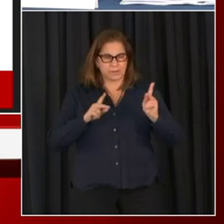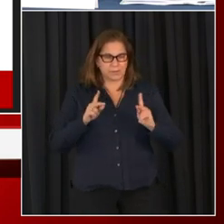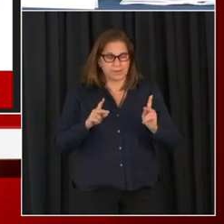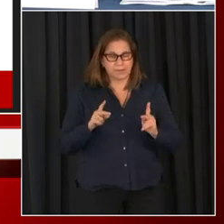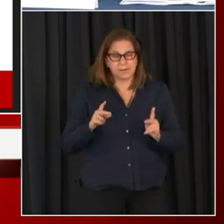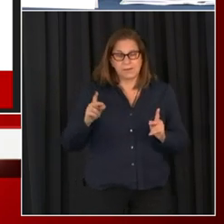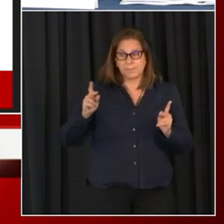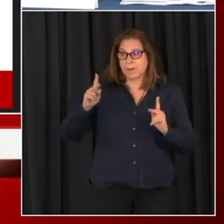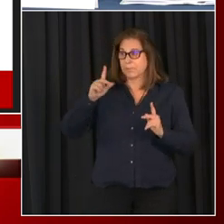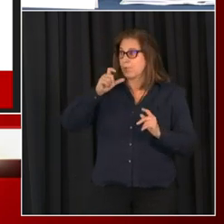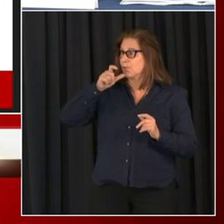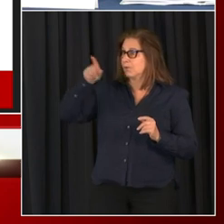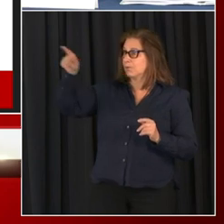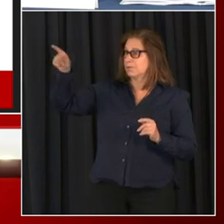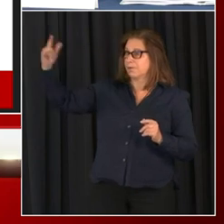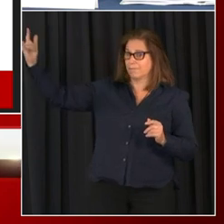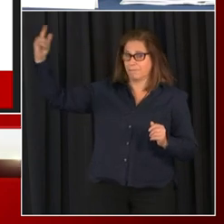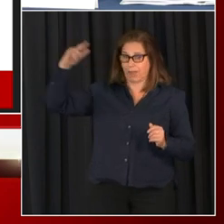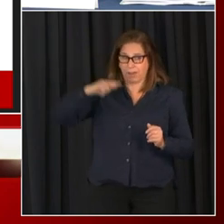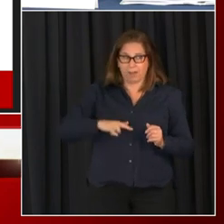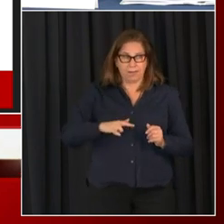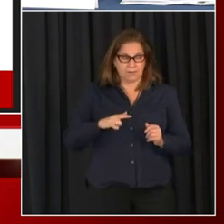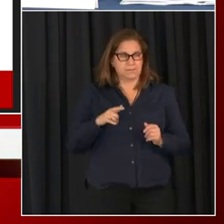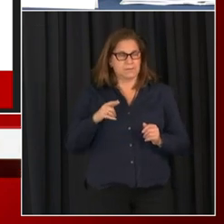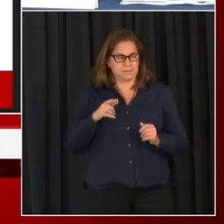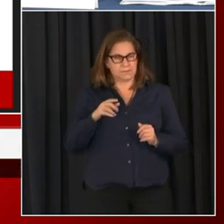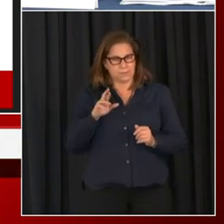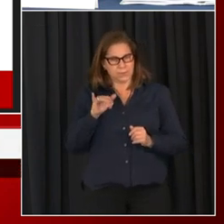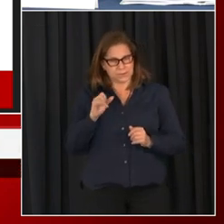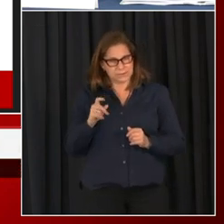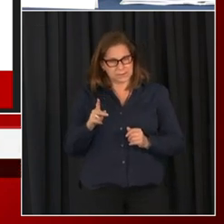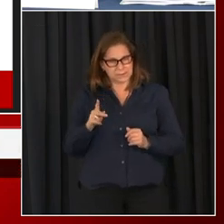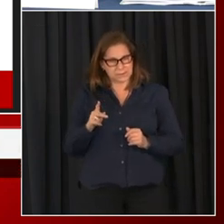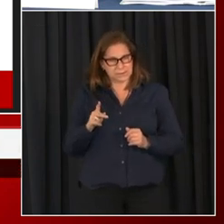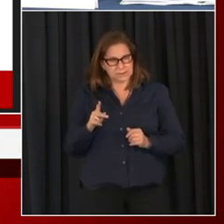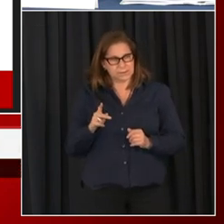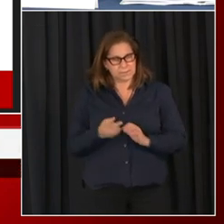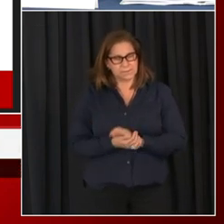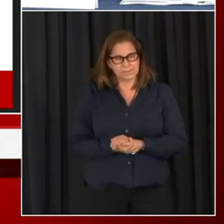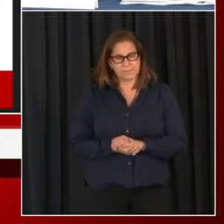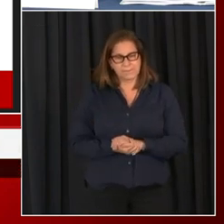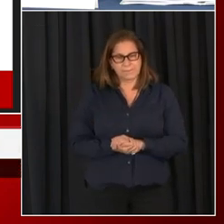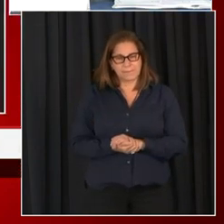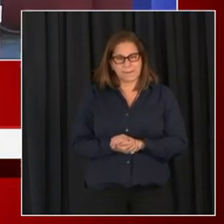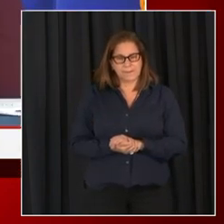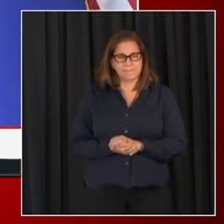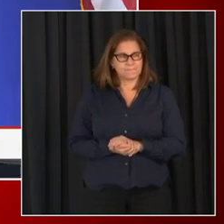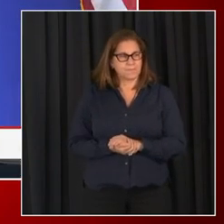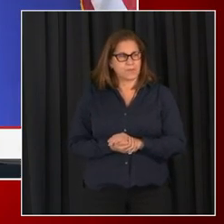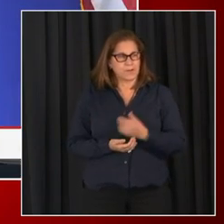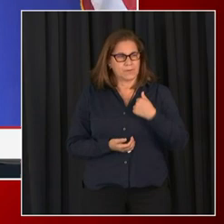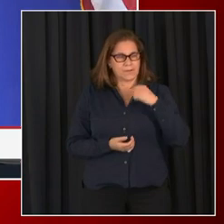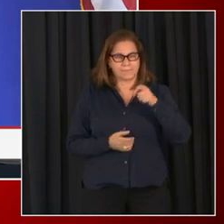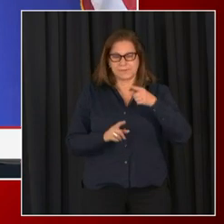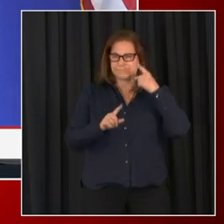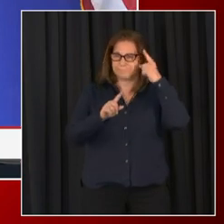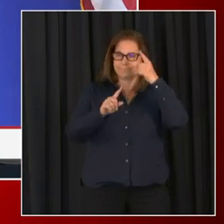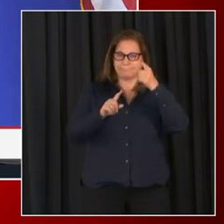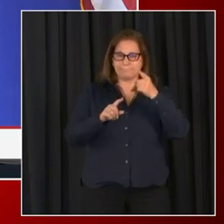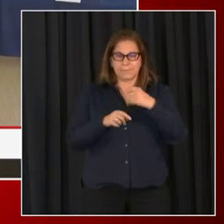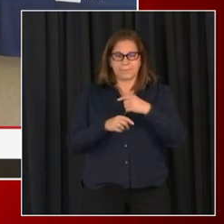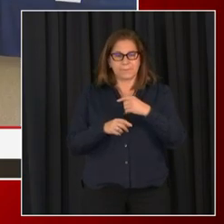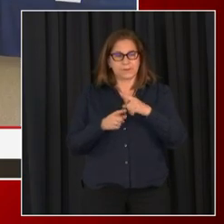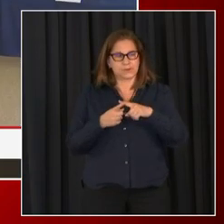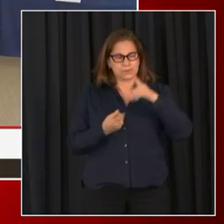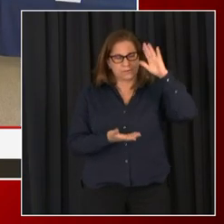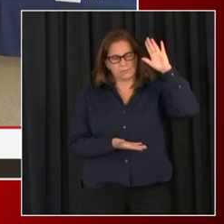reduce the spread of COVID-19 in our own community and beyond. So thank you, Madam Mayor. Thank you. That was